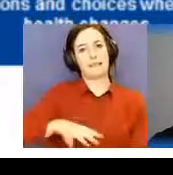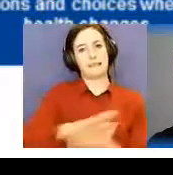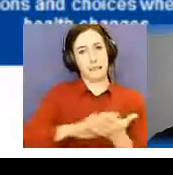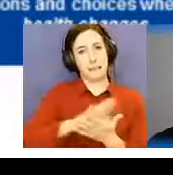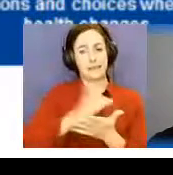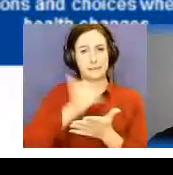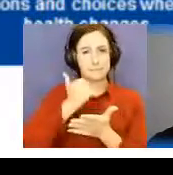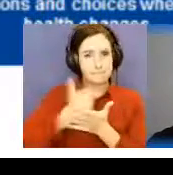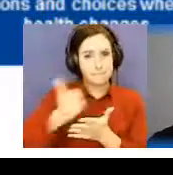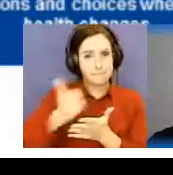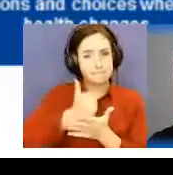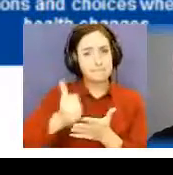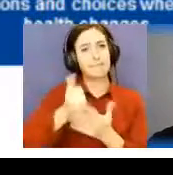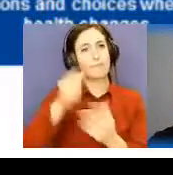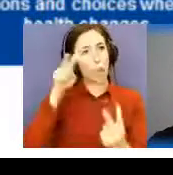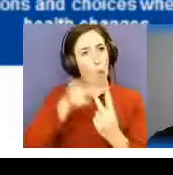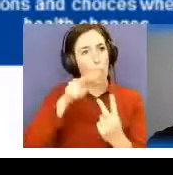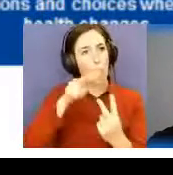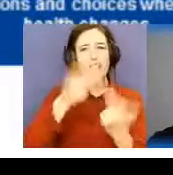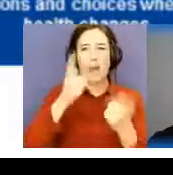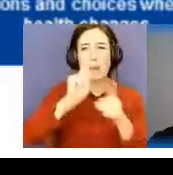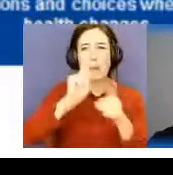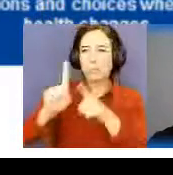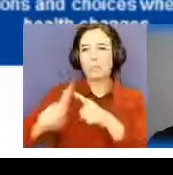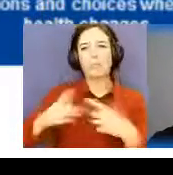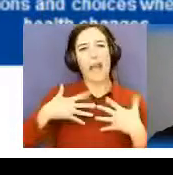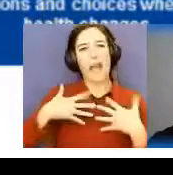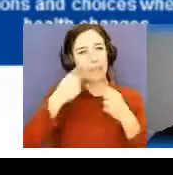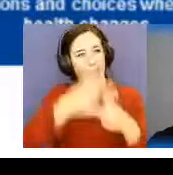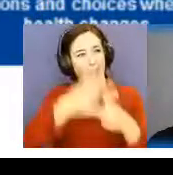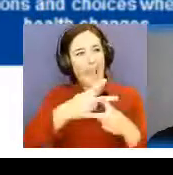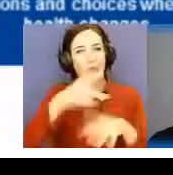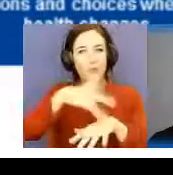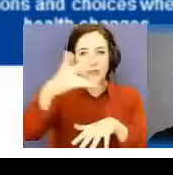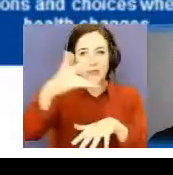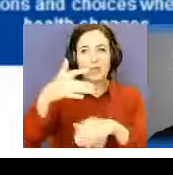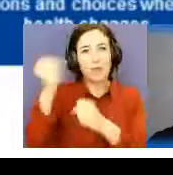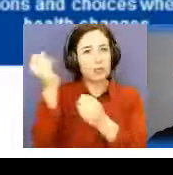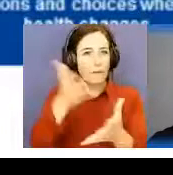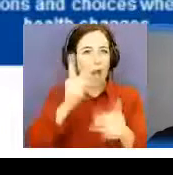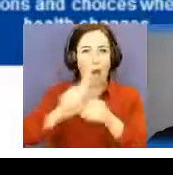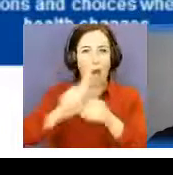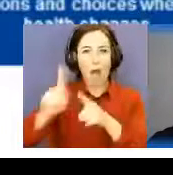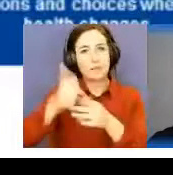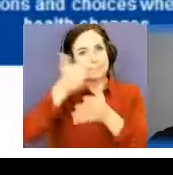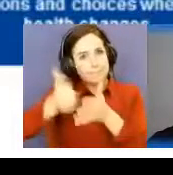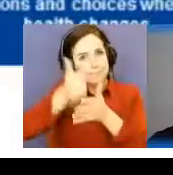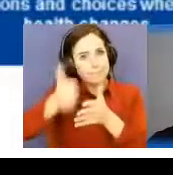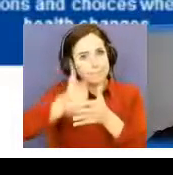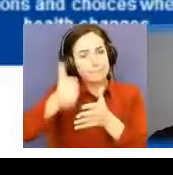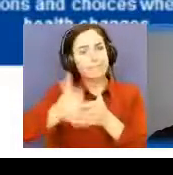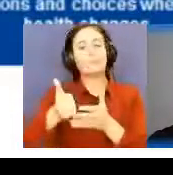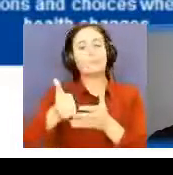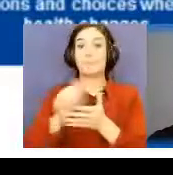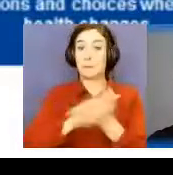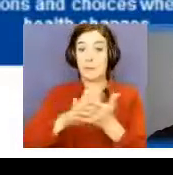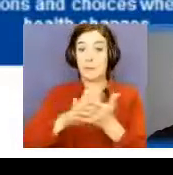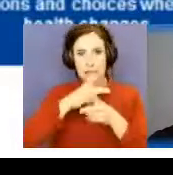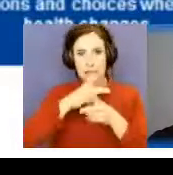and regular touch points with perhaps a range of health and care professionals. There's lots of supervision required,